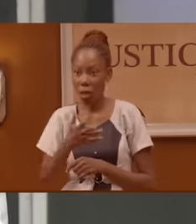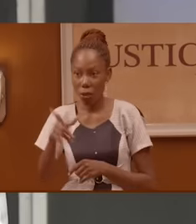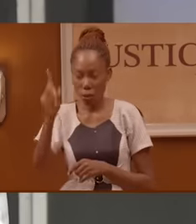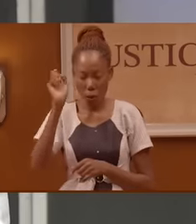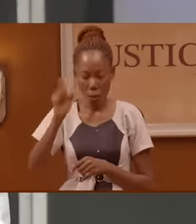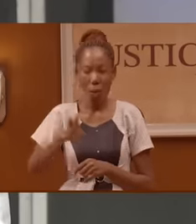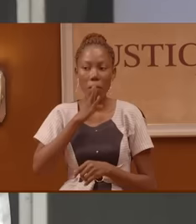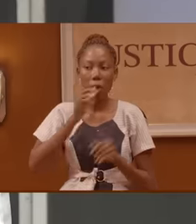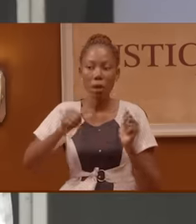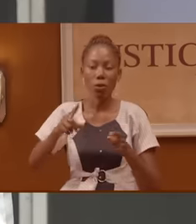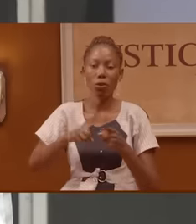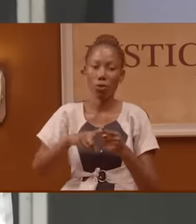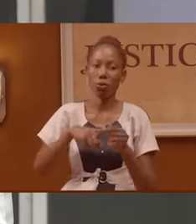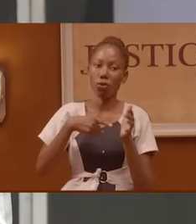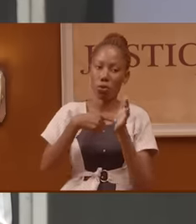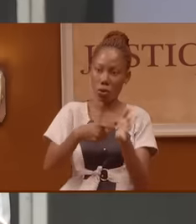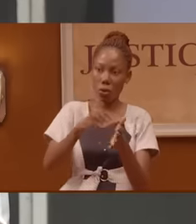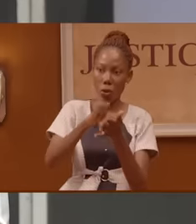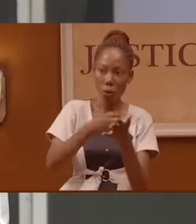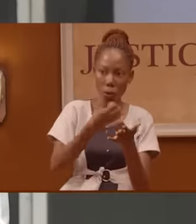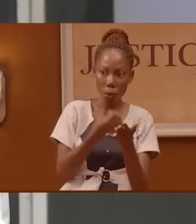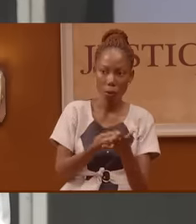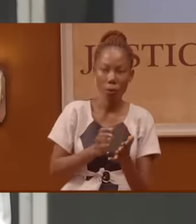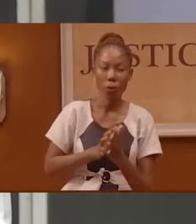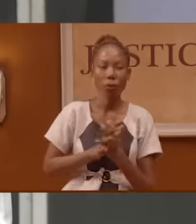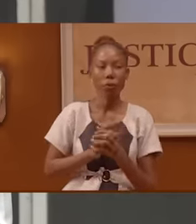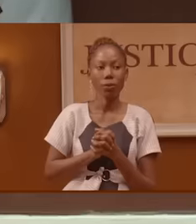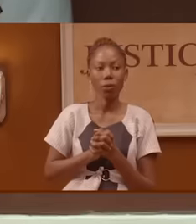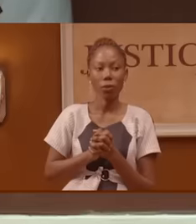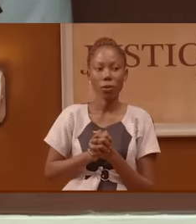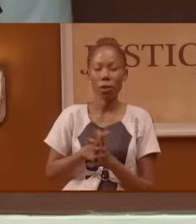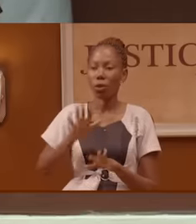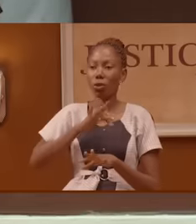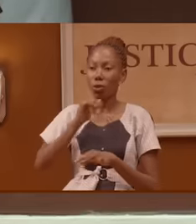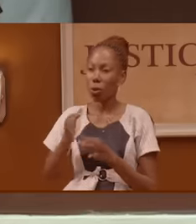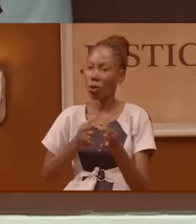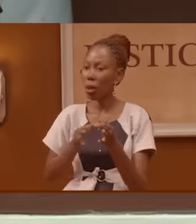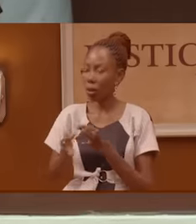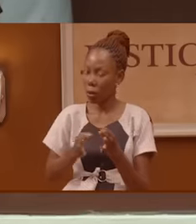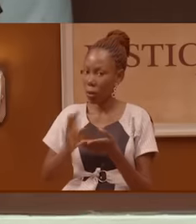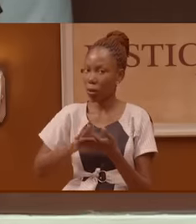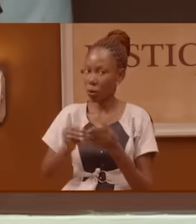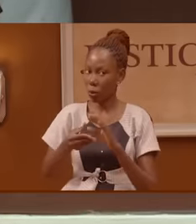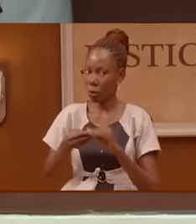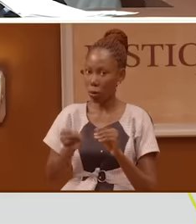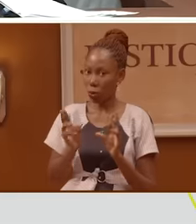to prove. Do you understand me? It's not just about narrating stories.